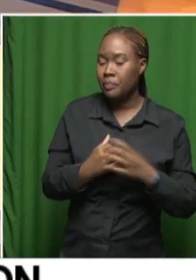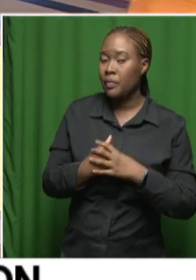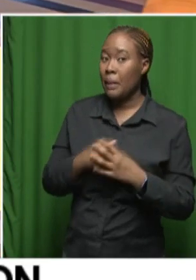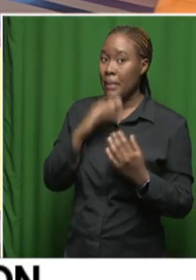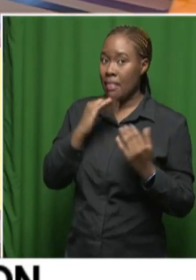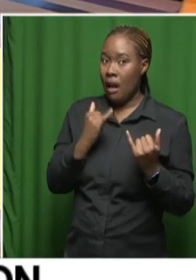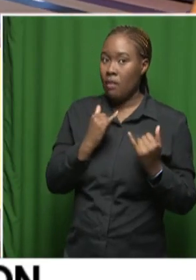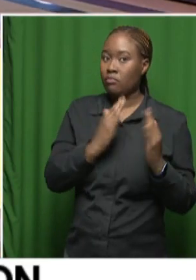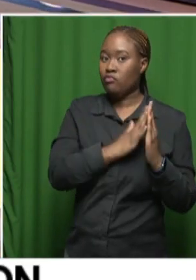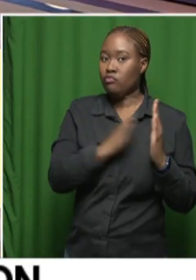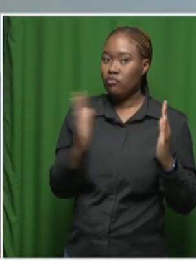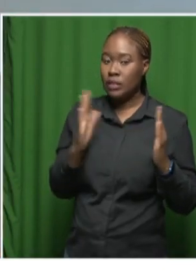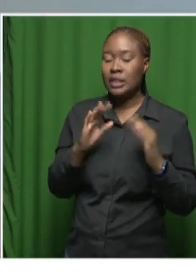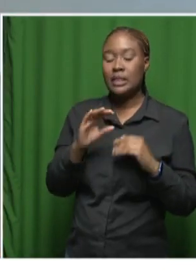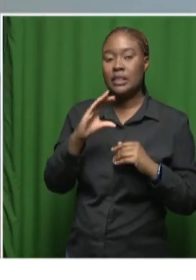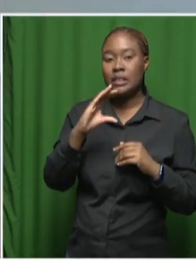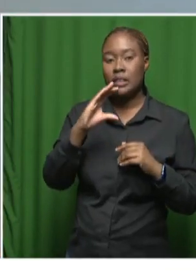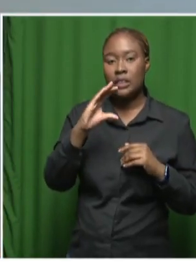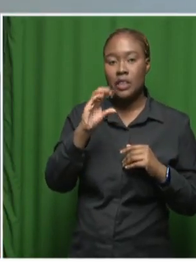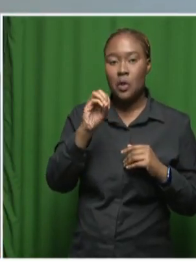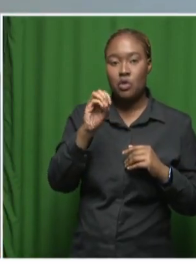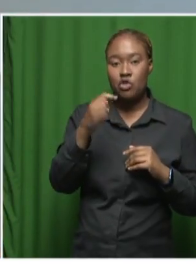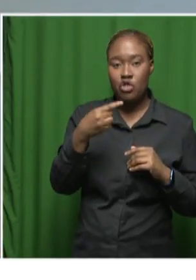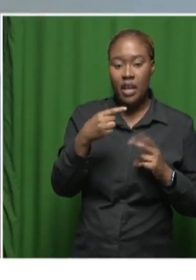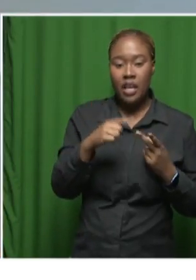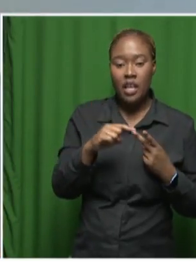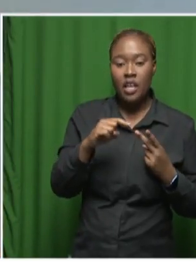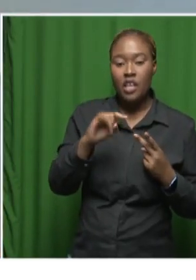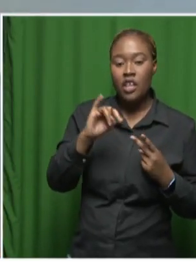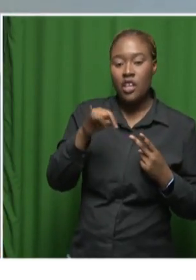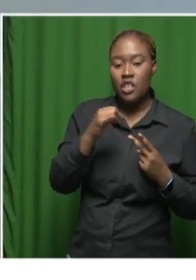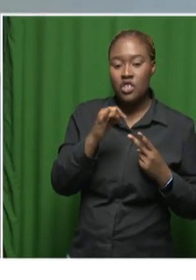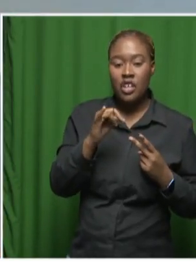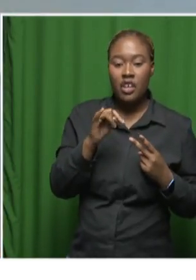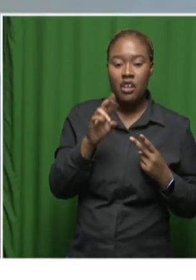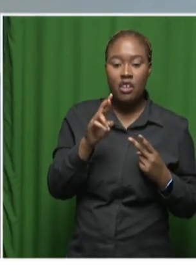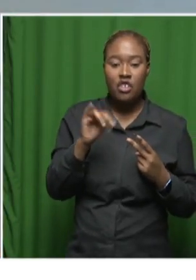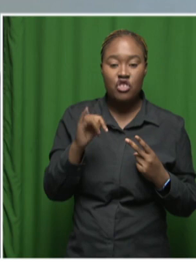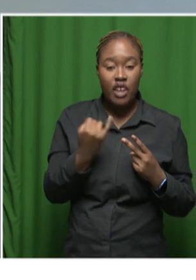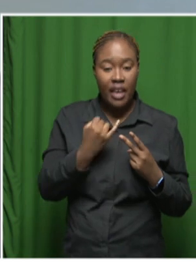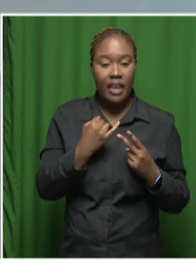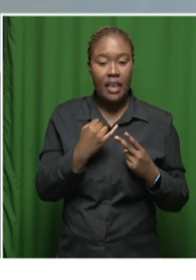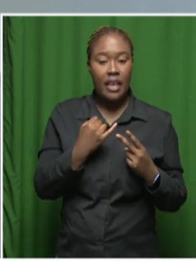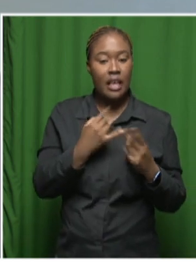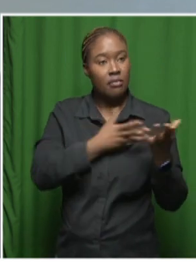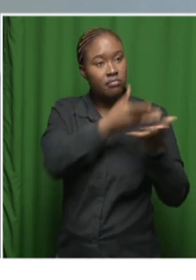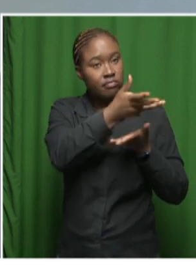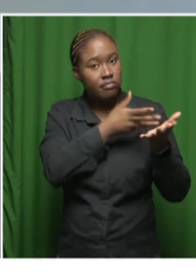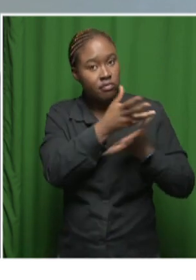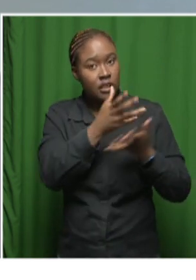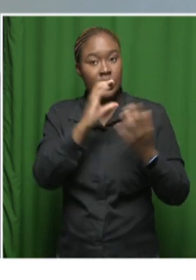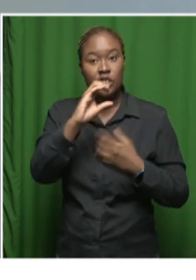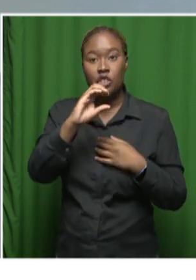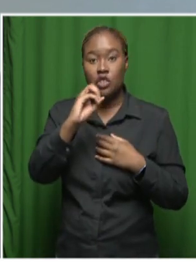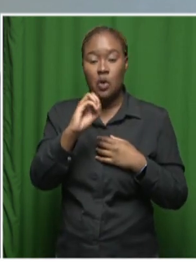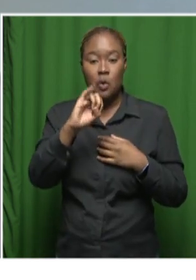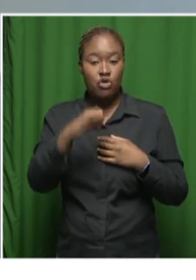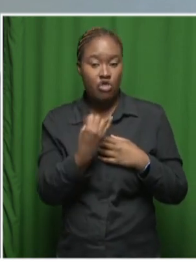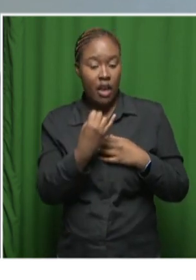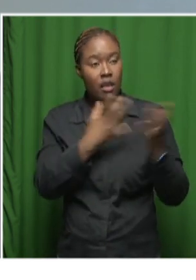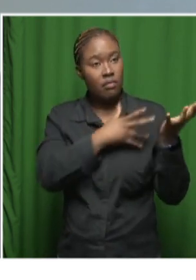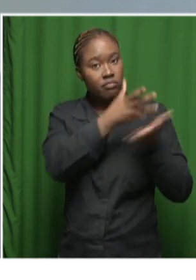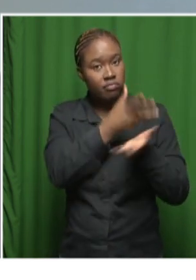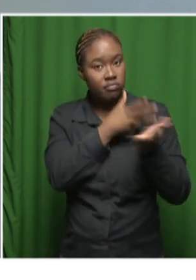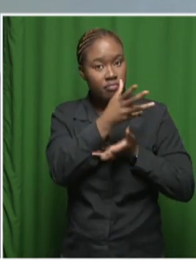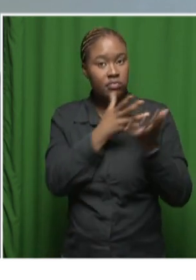with. COJ and JRA have been quite committed on this. I mean, we've worked with COJ quite a lot around